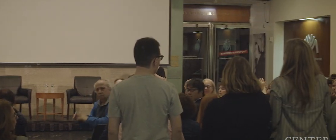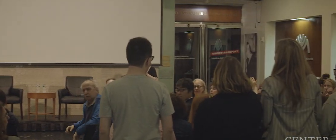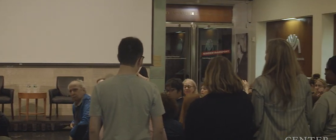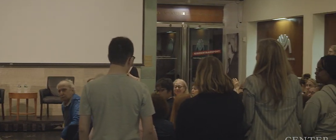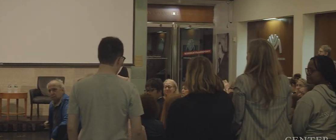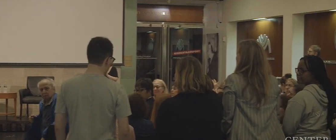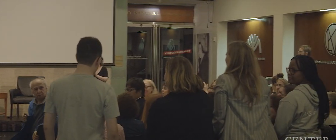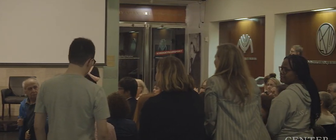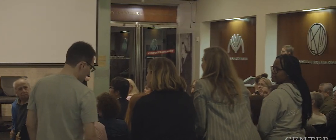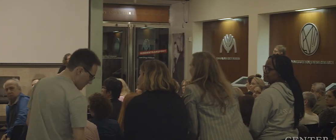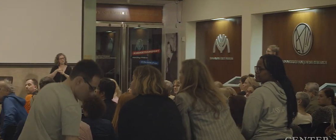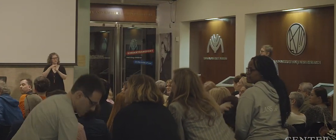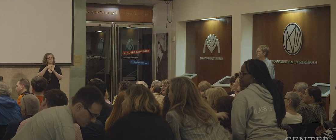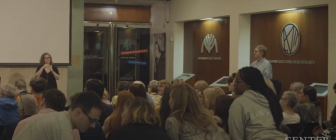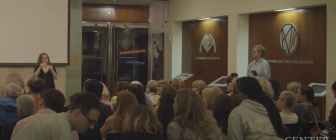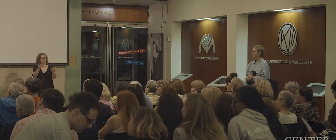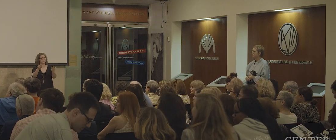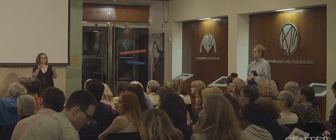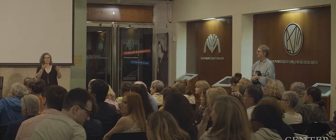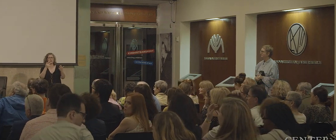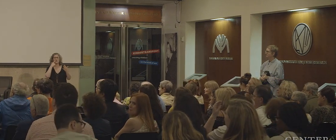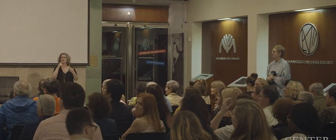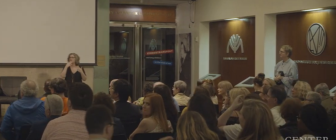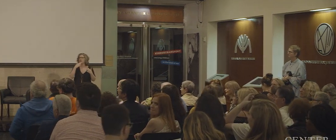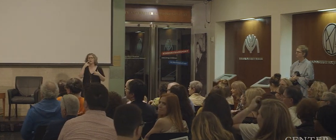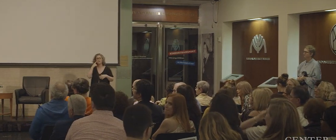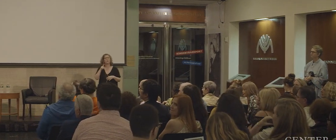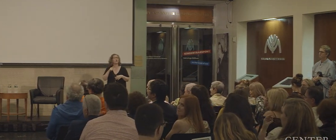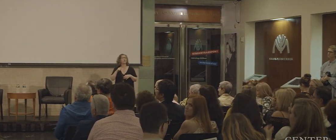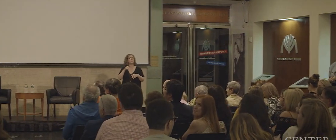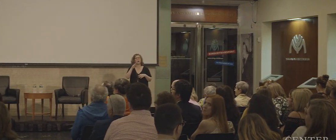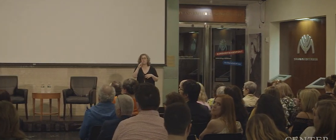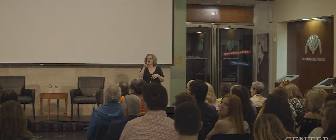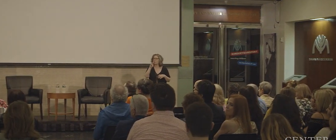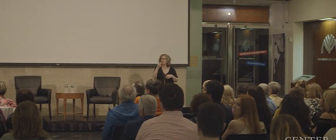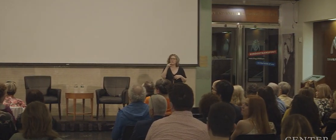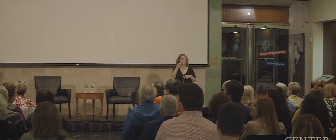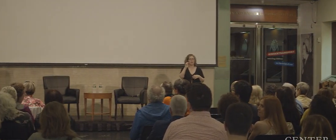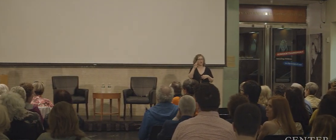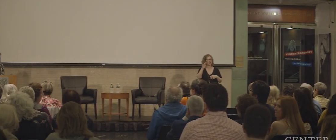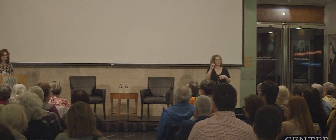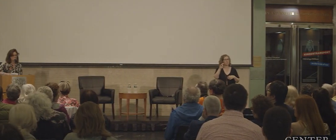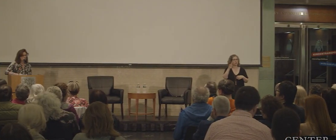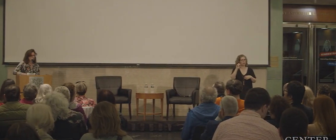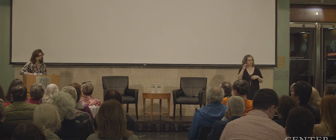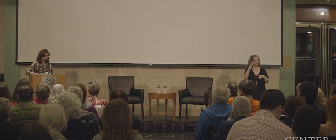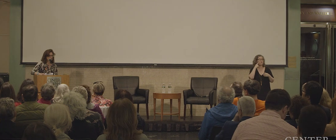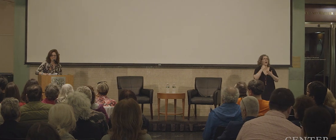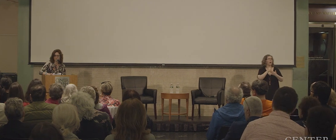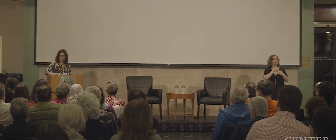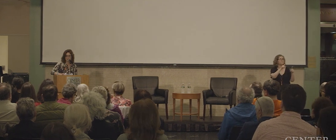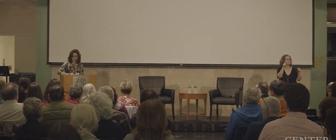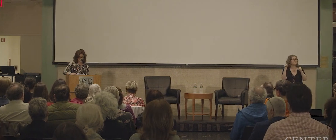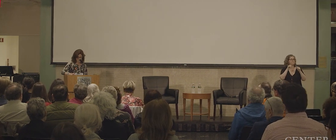A very special thanks in that group to Claire McHugh and Mike Hostin for getting the word out on social media. Finally, there's one more young